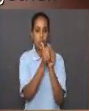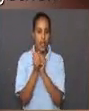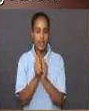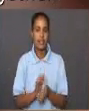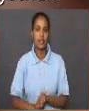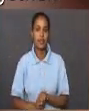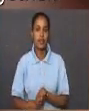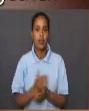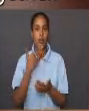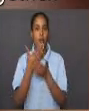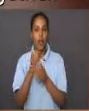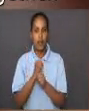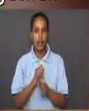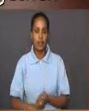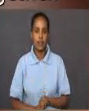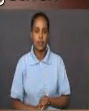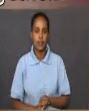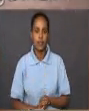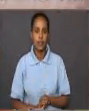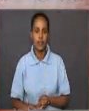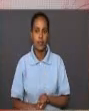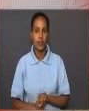particles together. Well done.